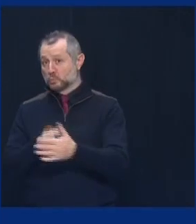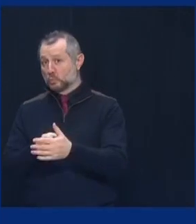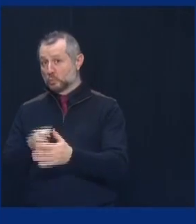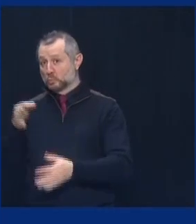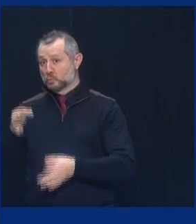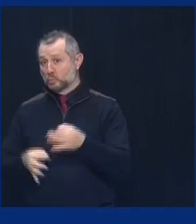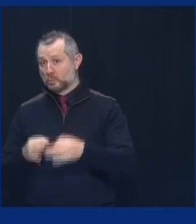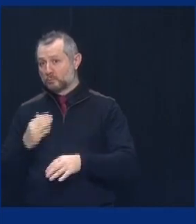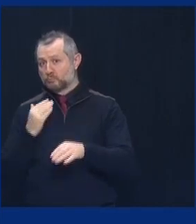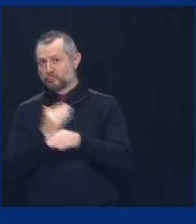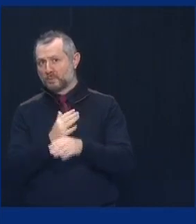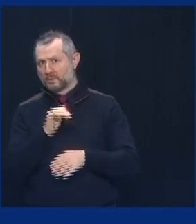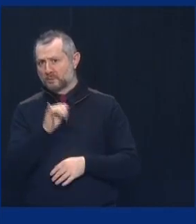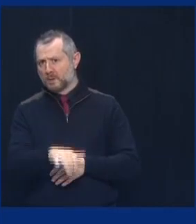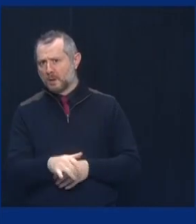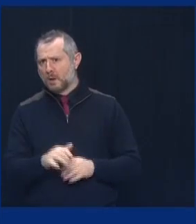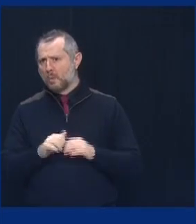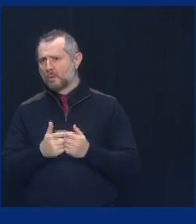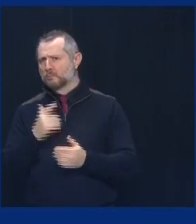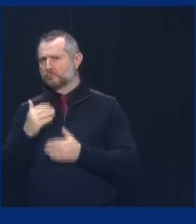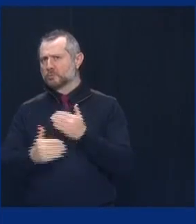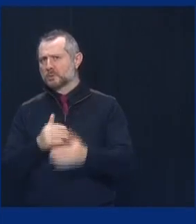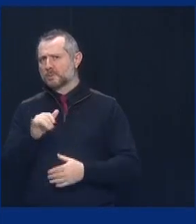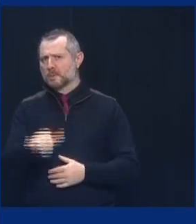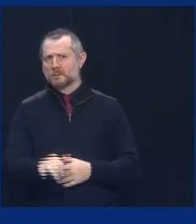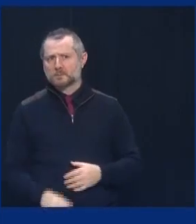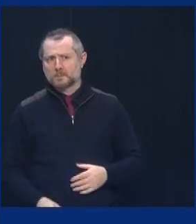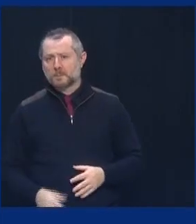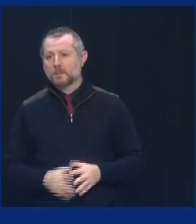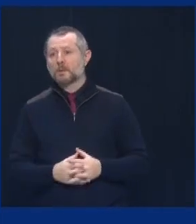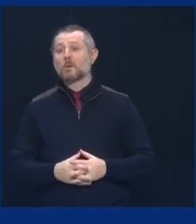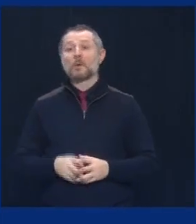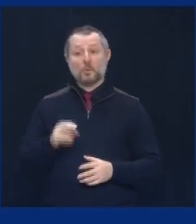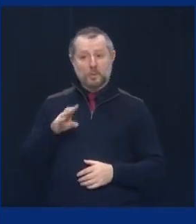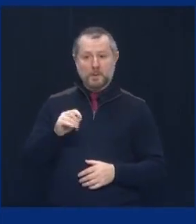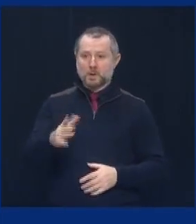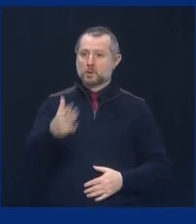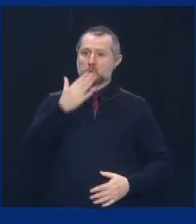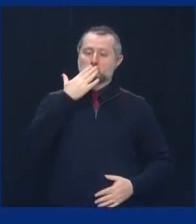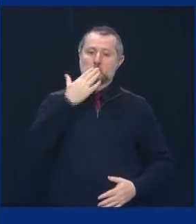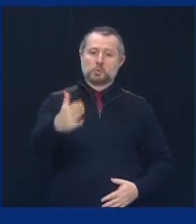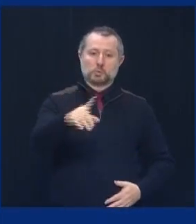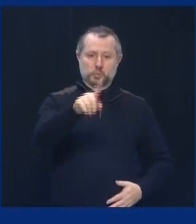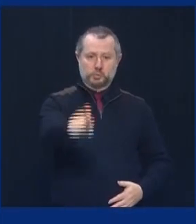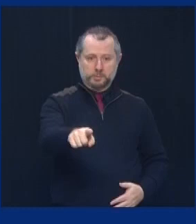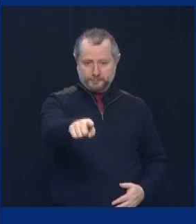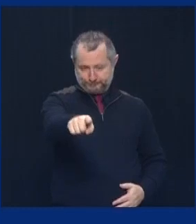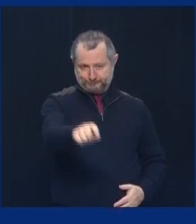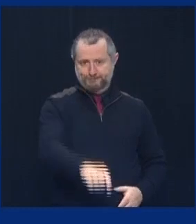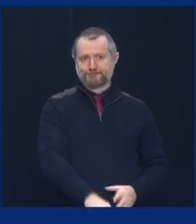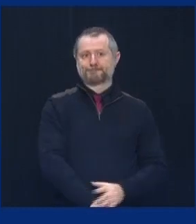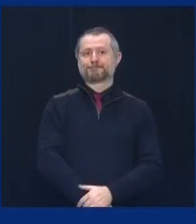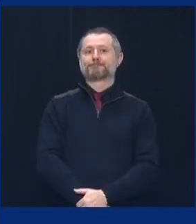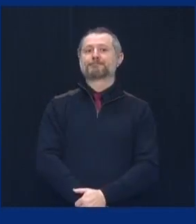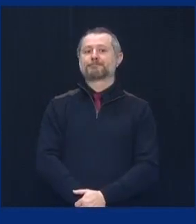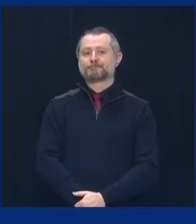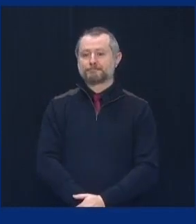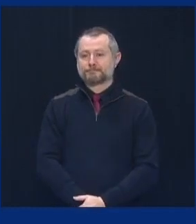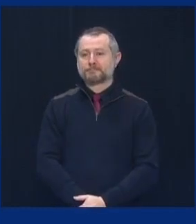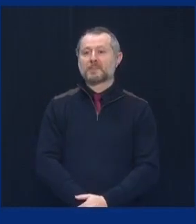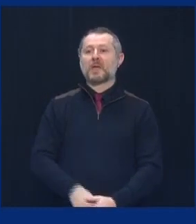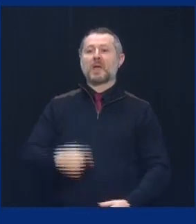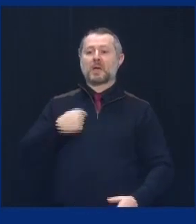if not, how is that going to proceed? You raise a good question. I've asked the same